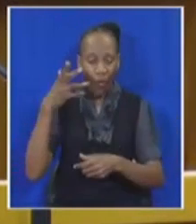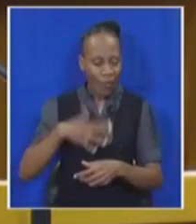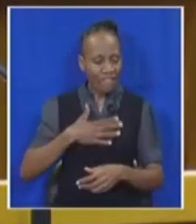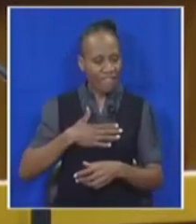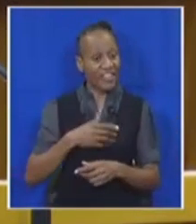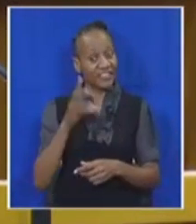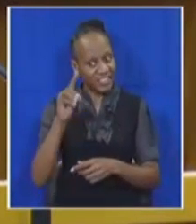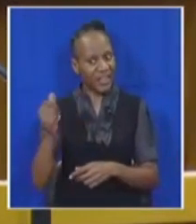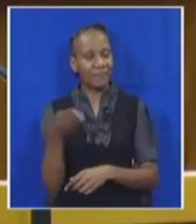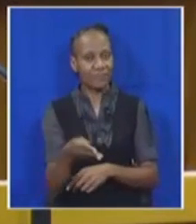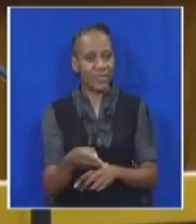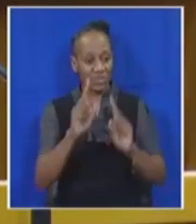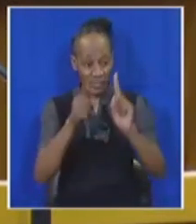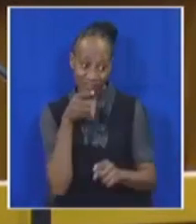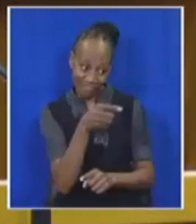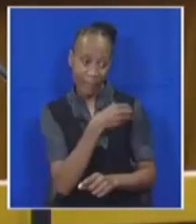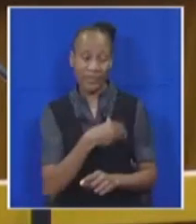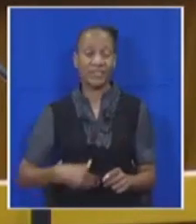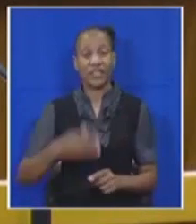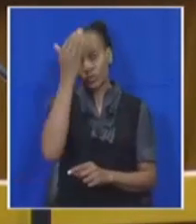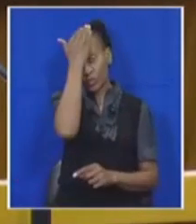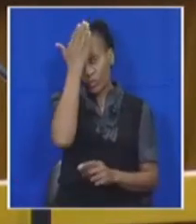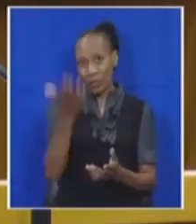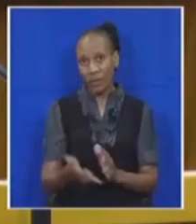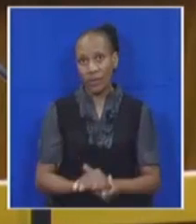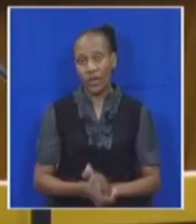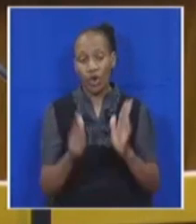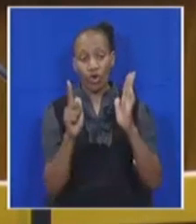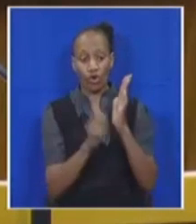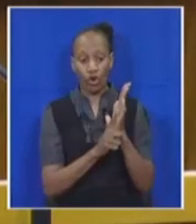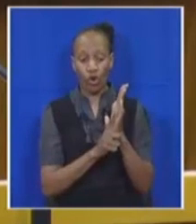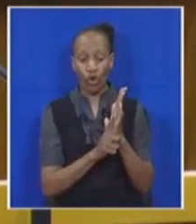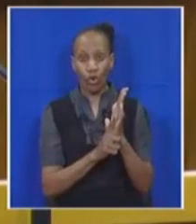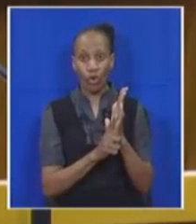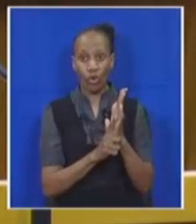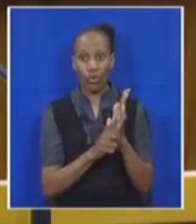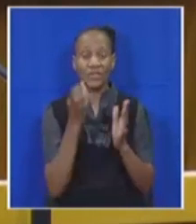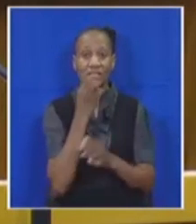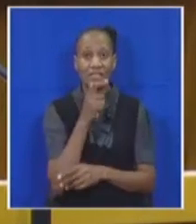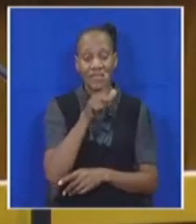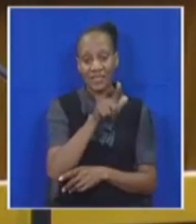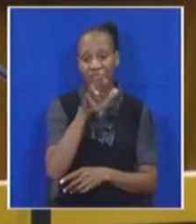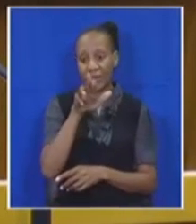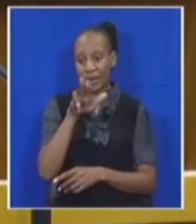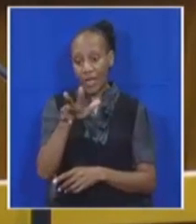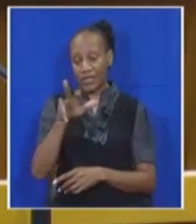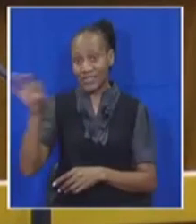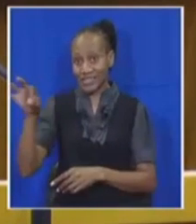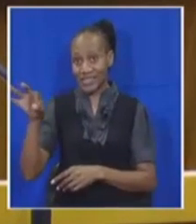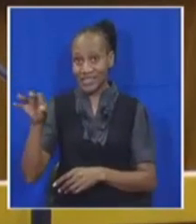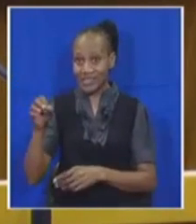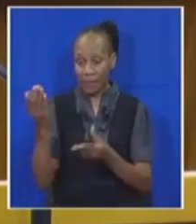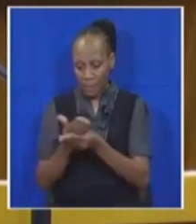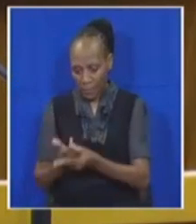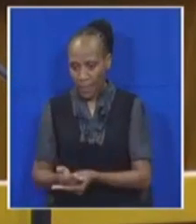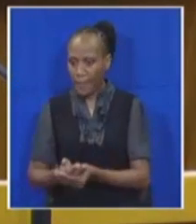in particular, President Zuma. Our litigation for the reinstatement of 783 corruption charges against him has